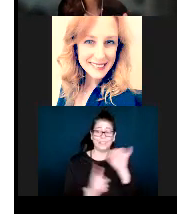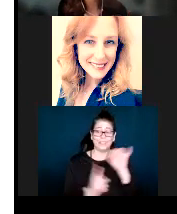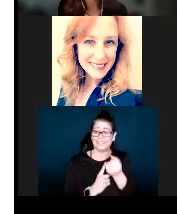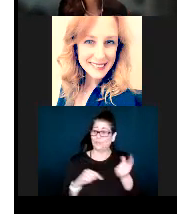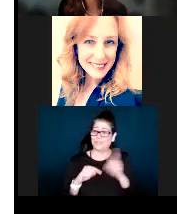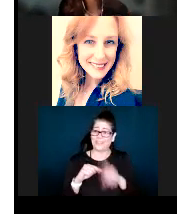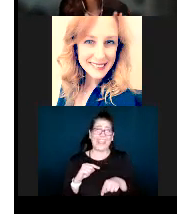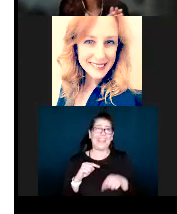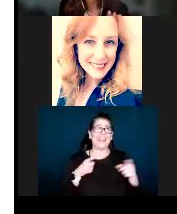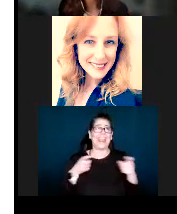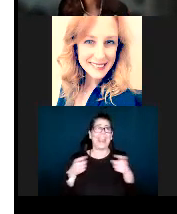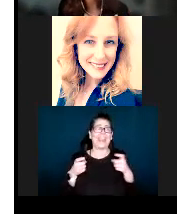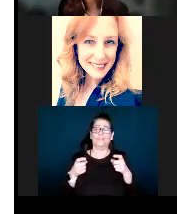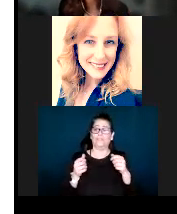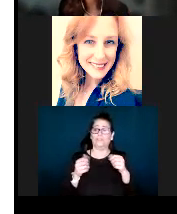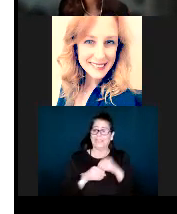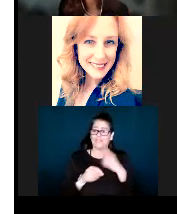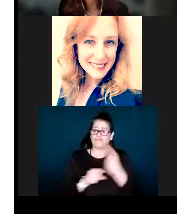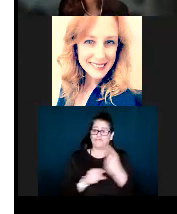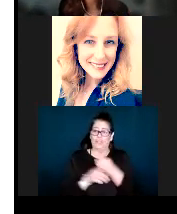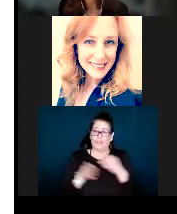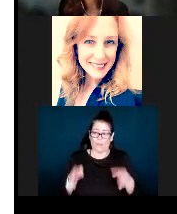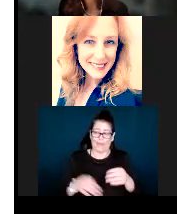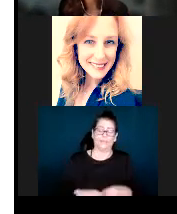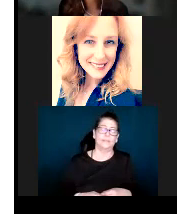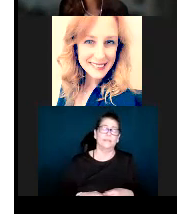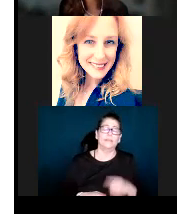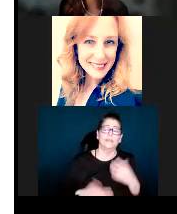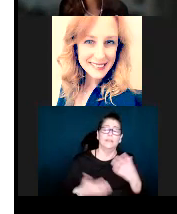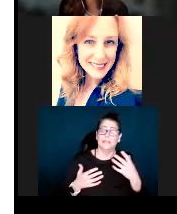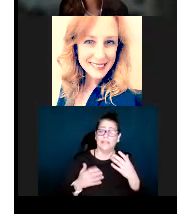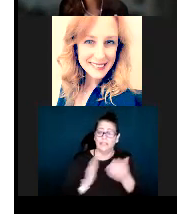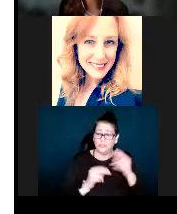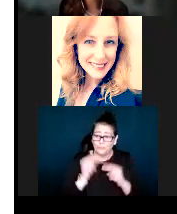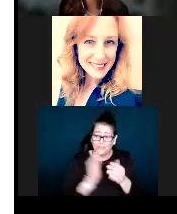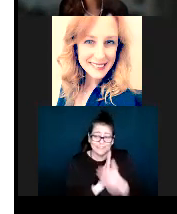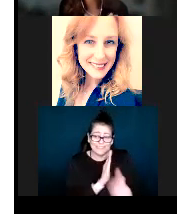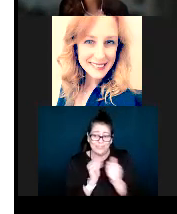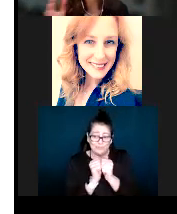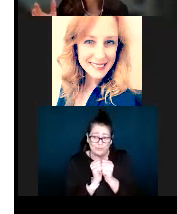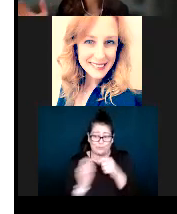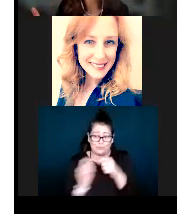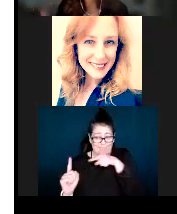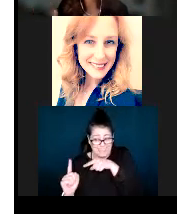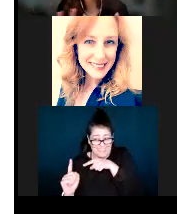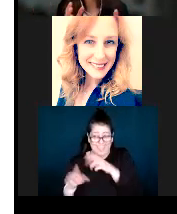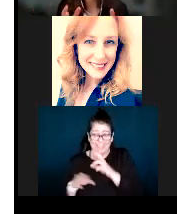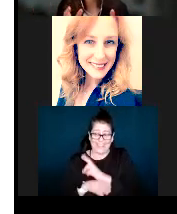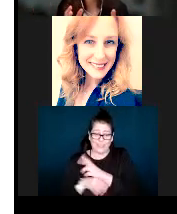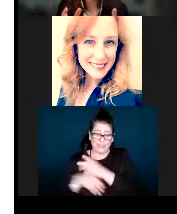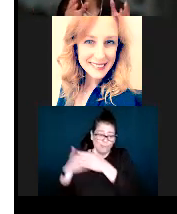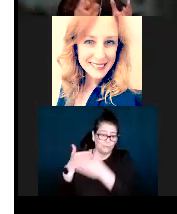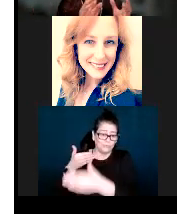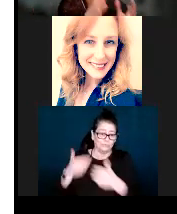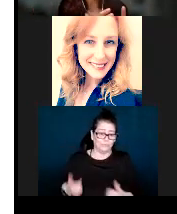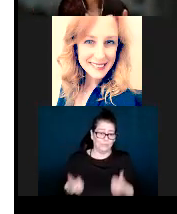normal means of coping. And the skills that you build with them in crisis intervention are things that they can use throughout their life, whether